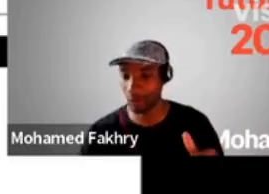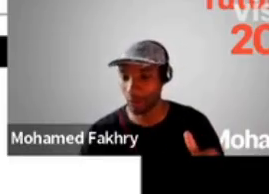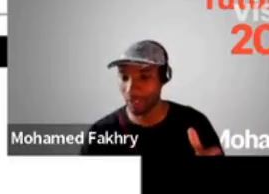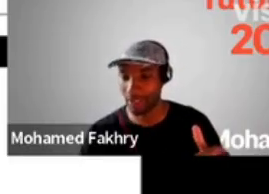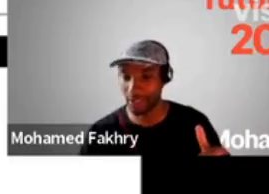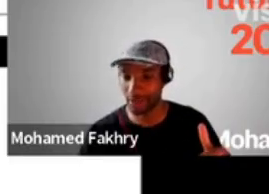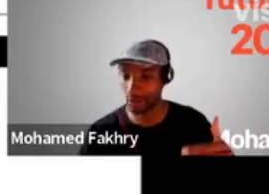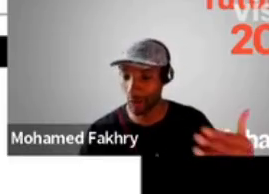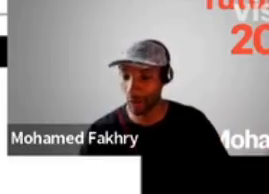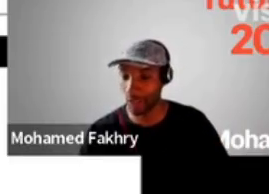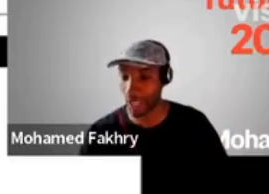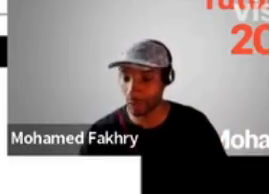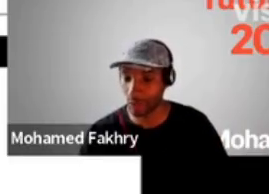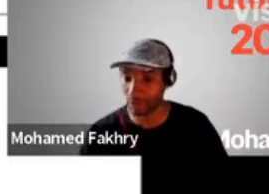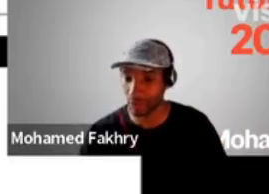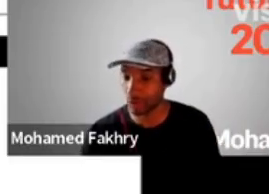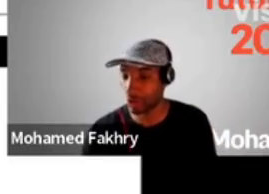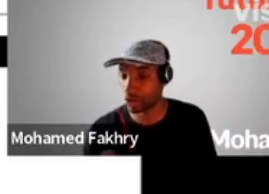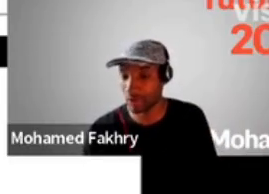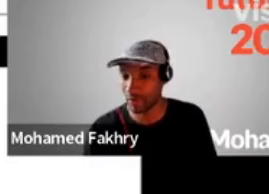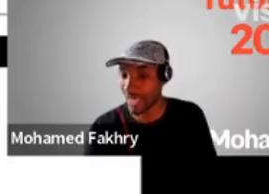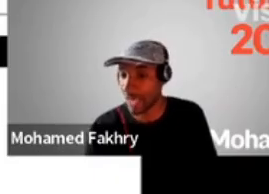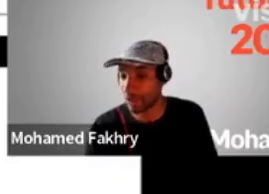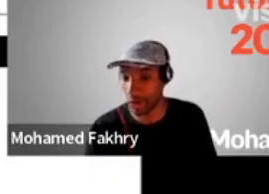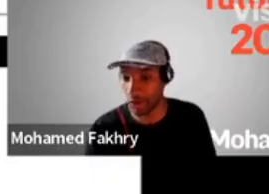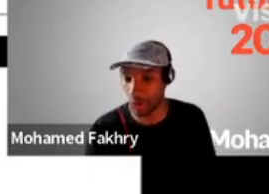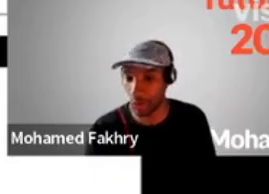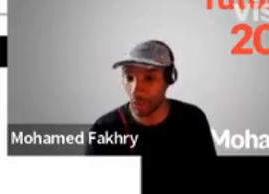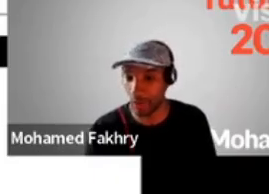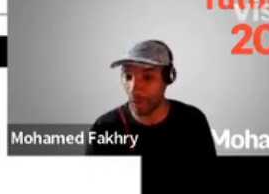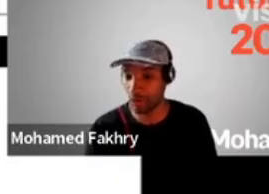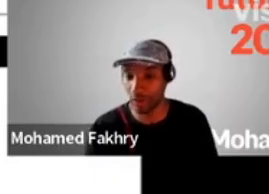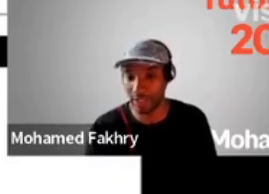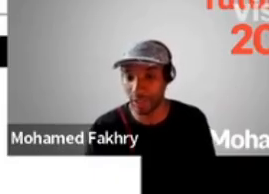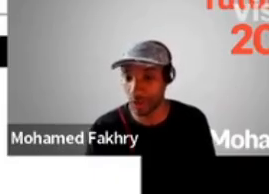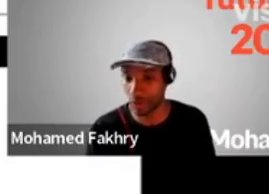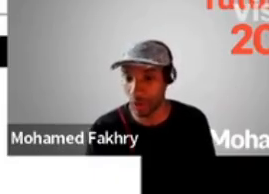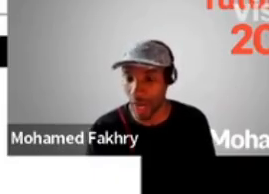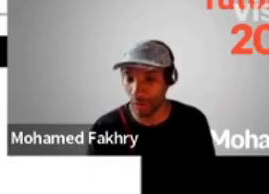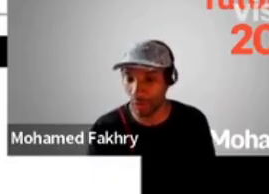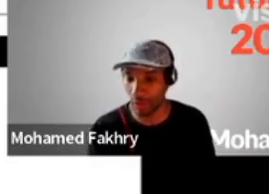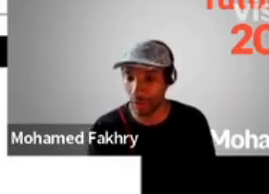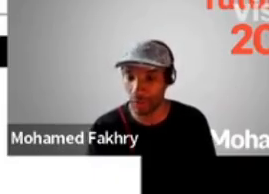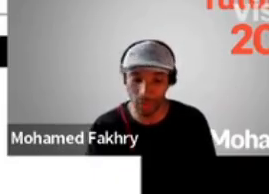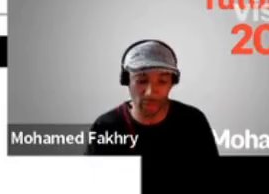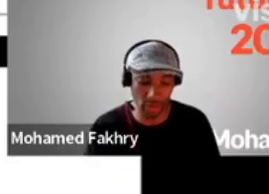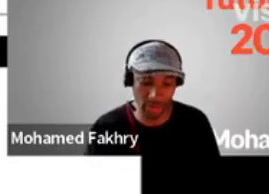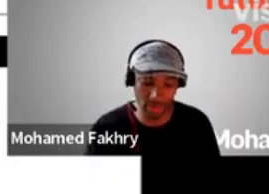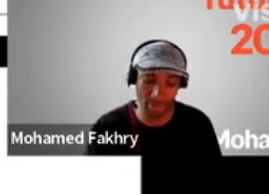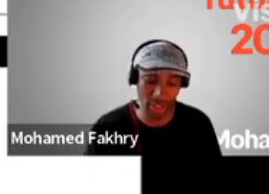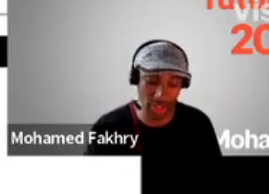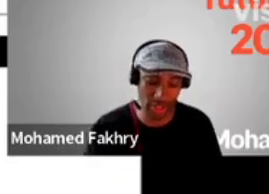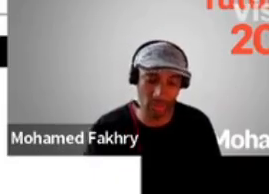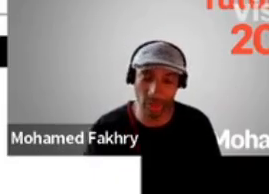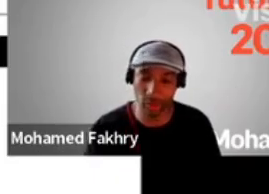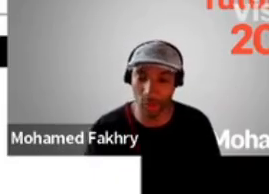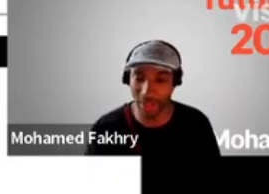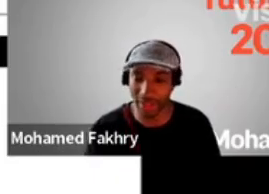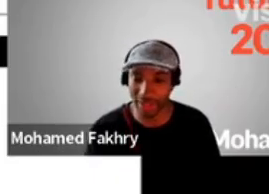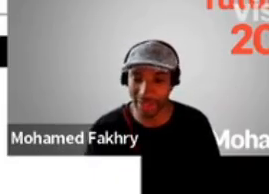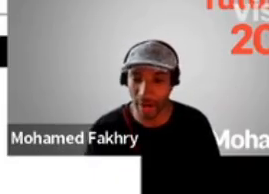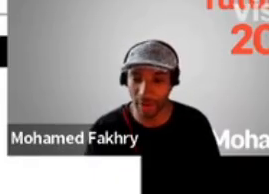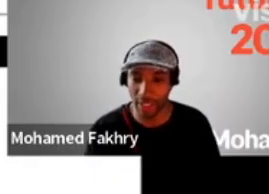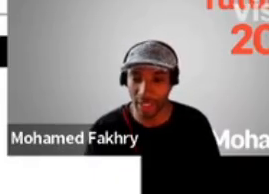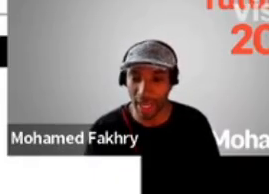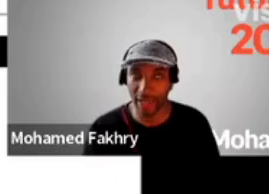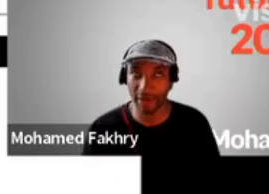the way to do it is to communicate with me. Don't shoot, because I cannot hear you. When you shoot, it's not going to go anywhere. You can just be patient and try to write